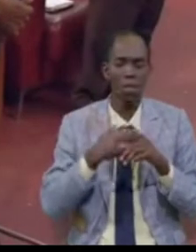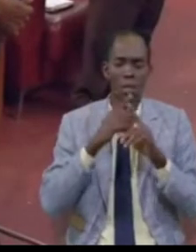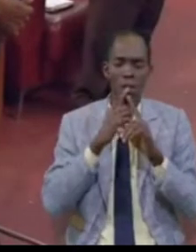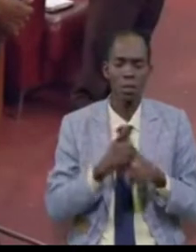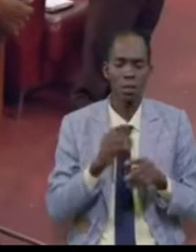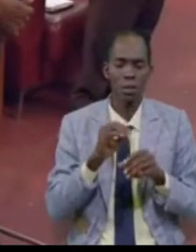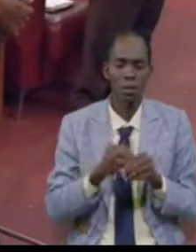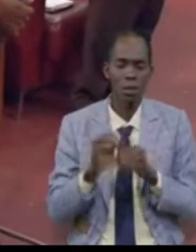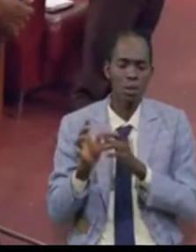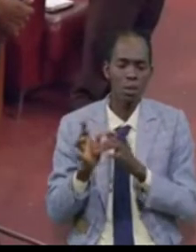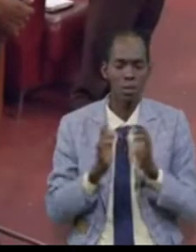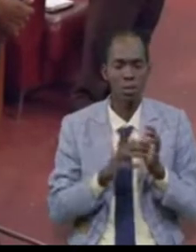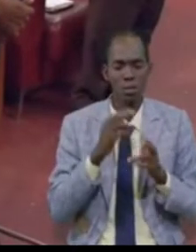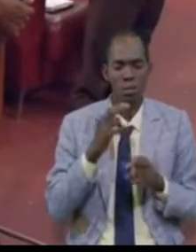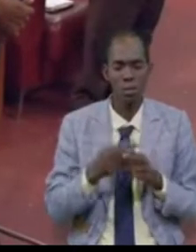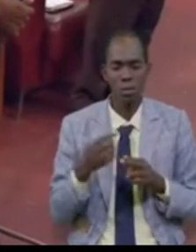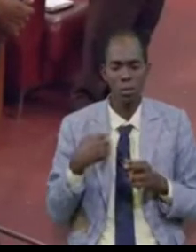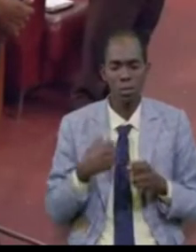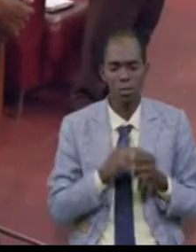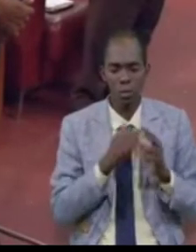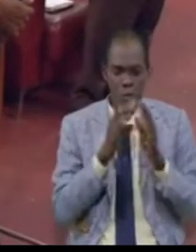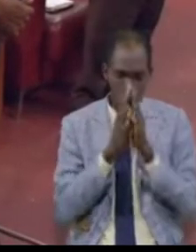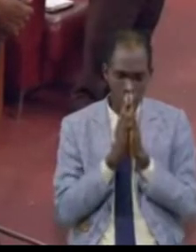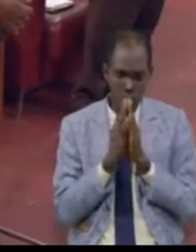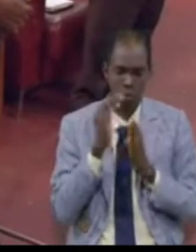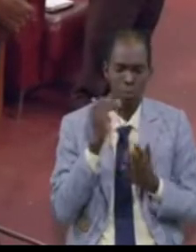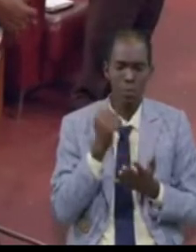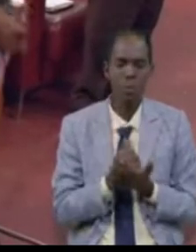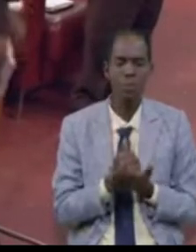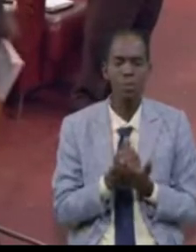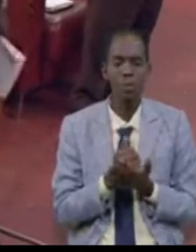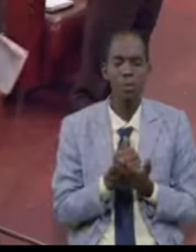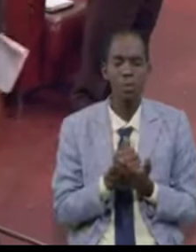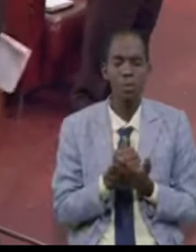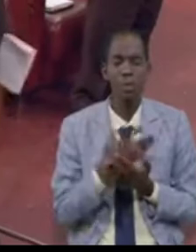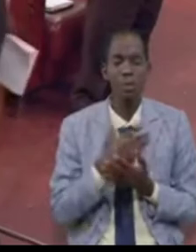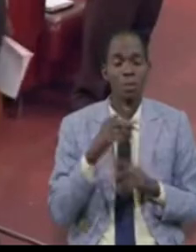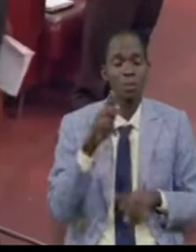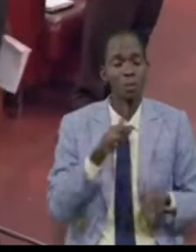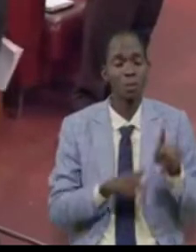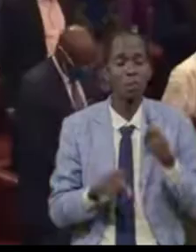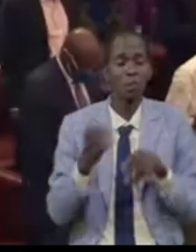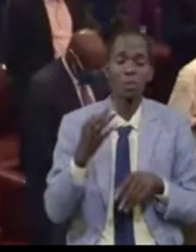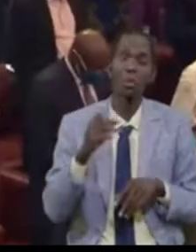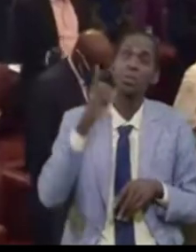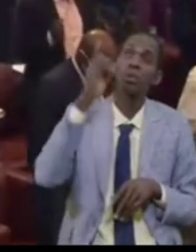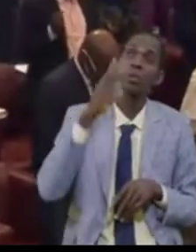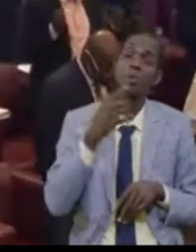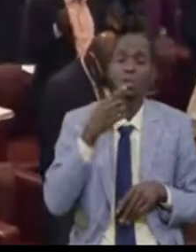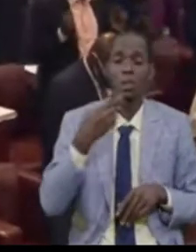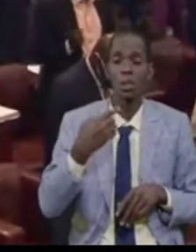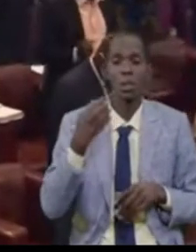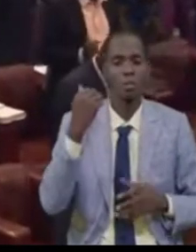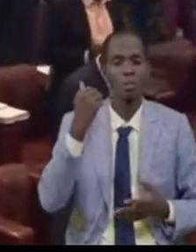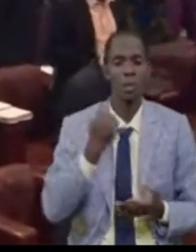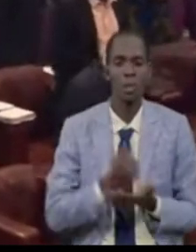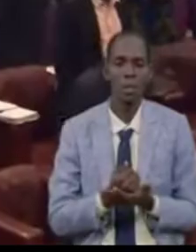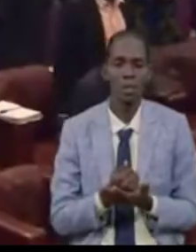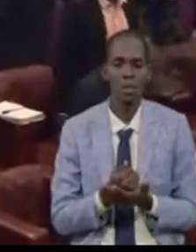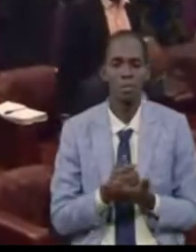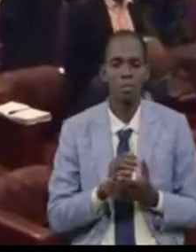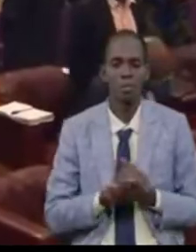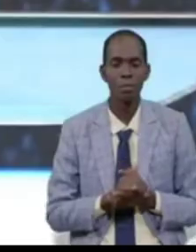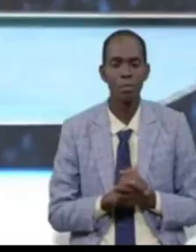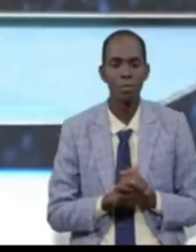In Jesus' name we pray. And the people of God said,